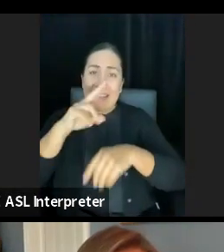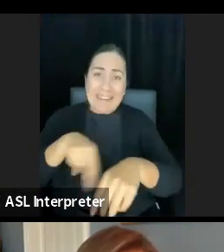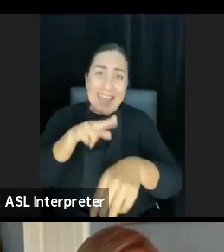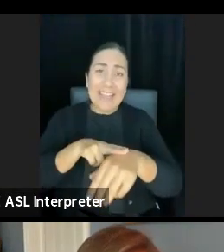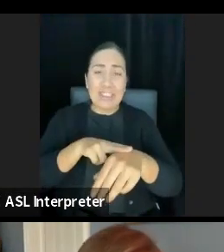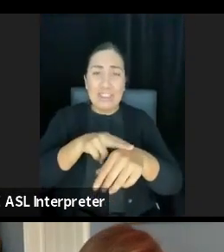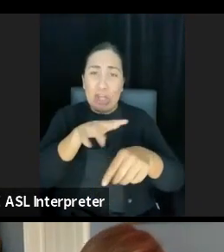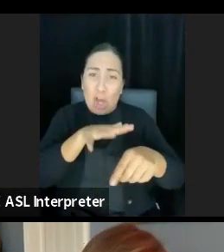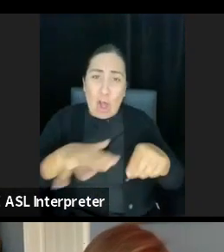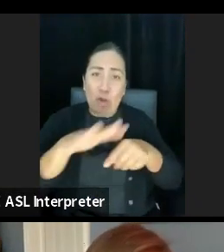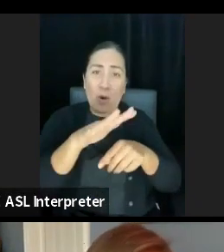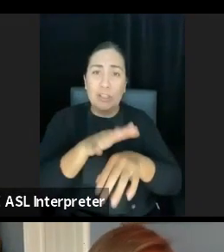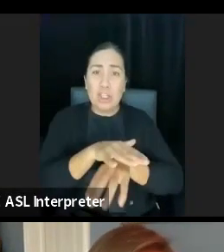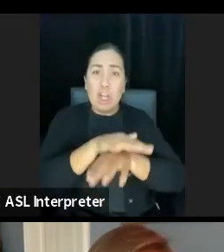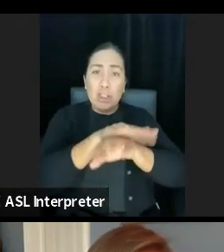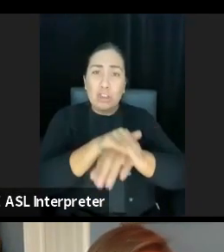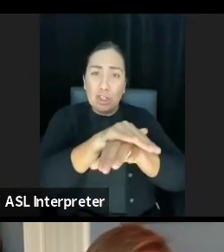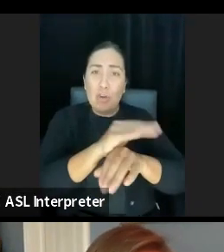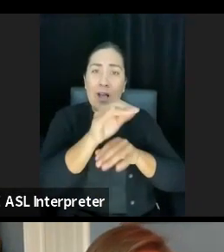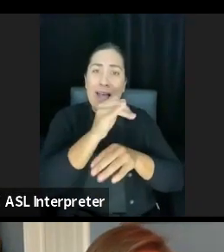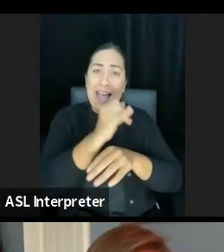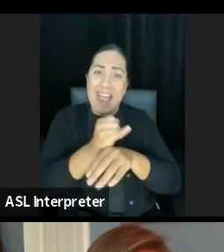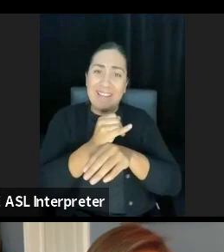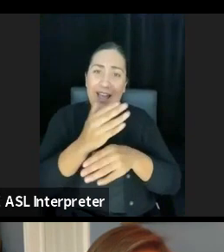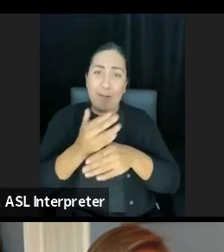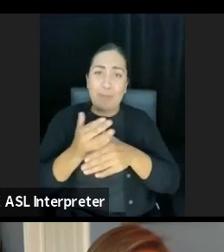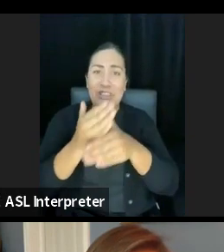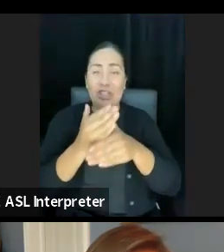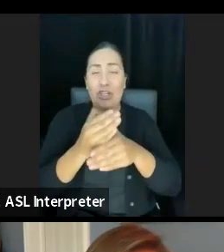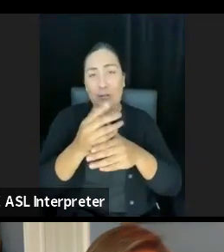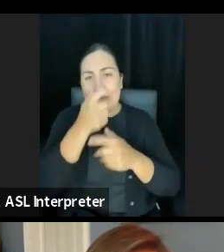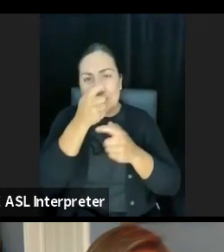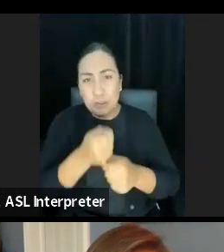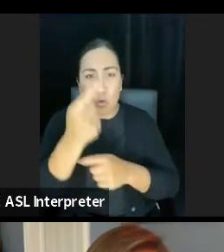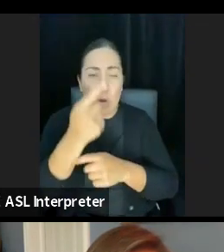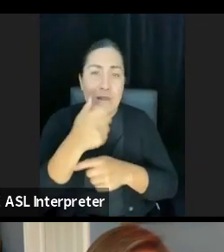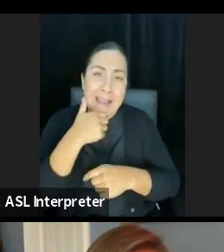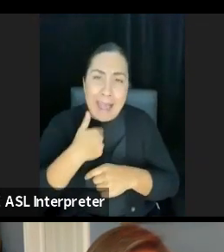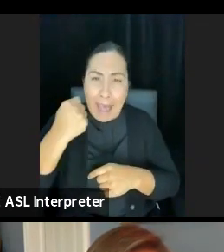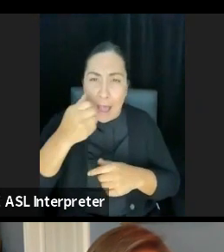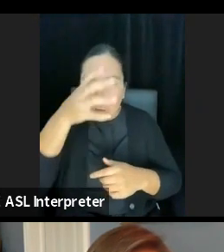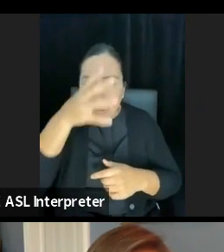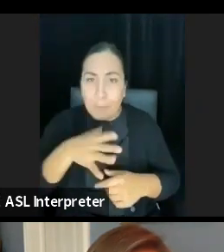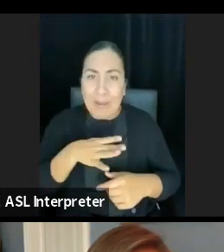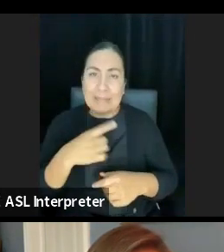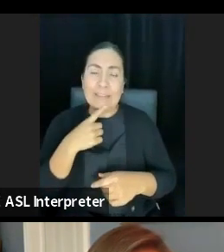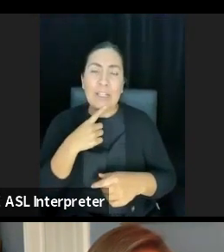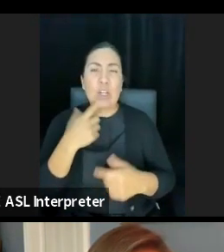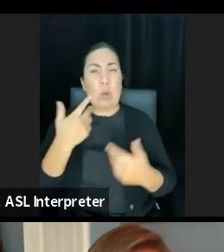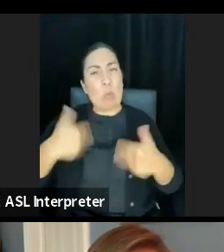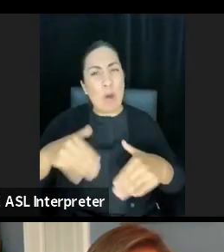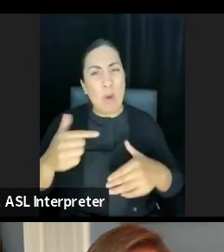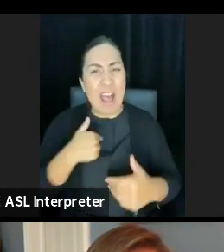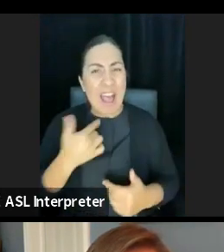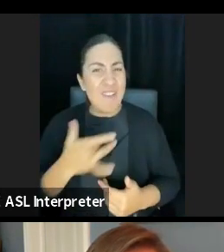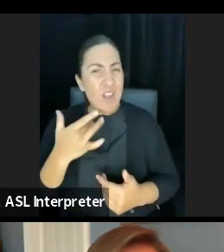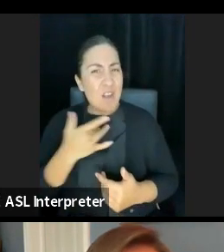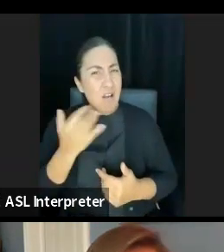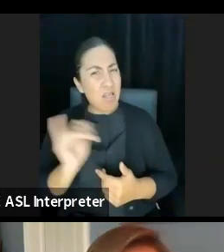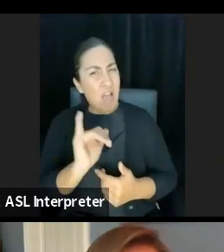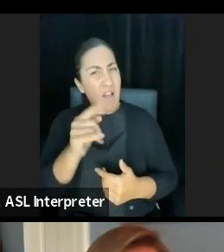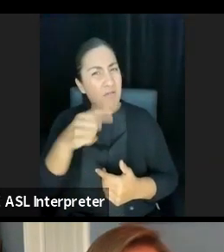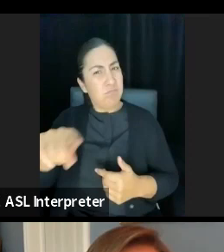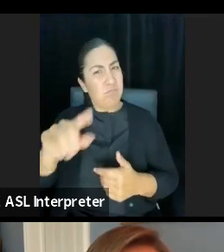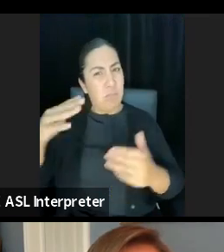been shared. And I feel like it was interesting. One elder was like, wow, I feel like I haven't been asked what I need